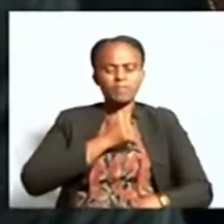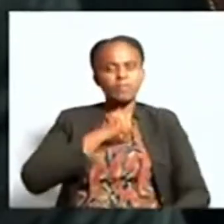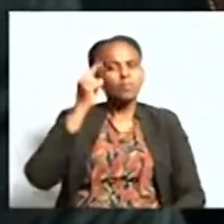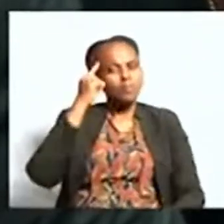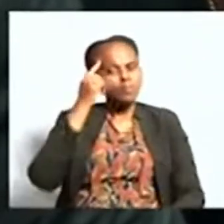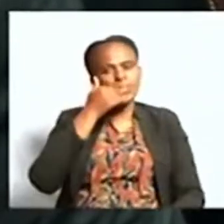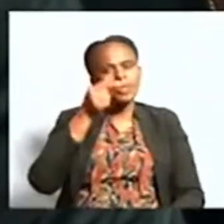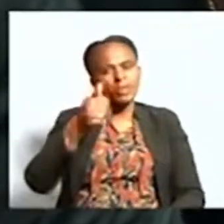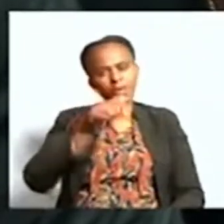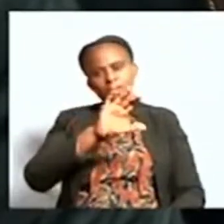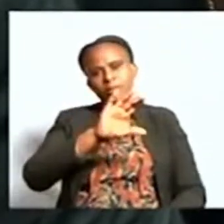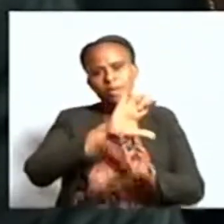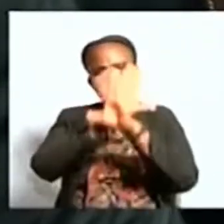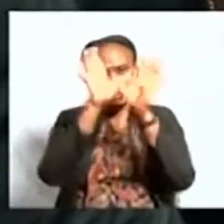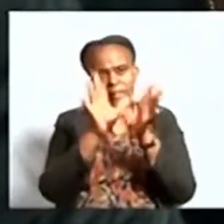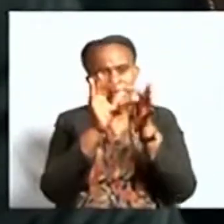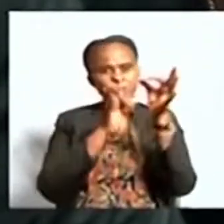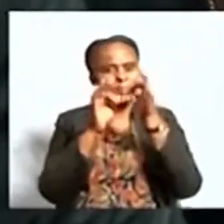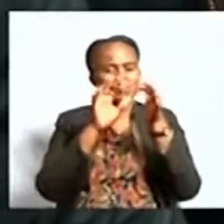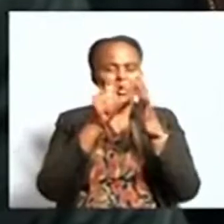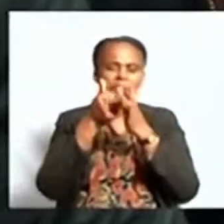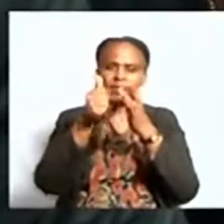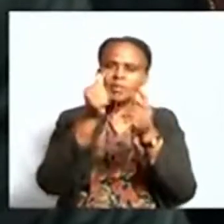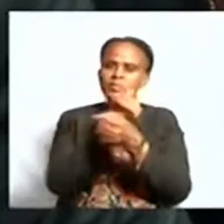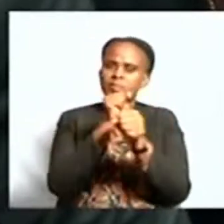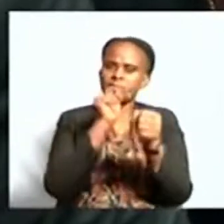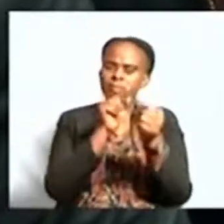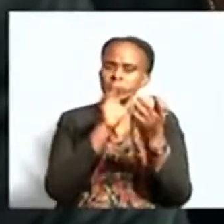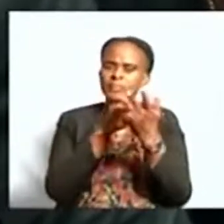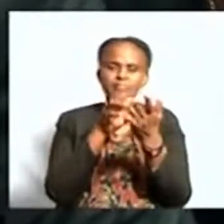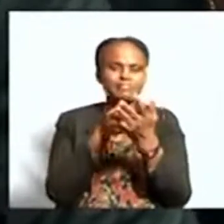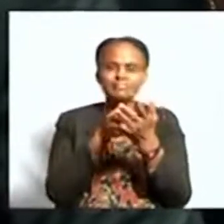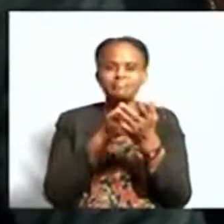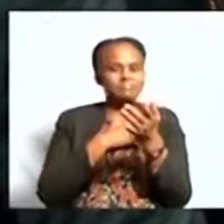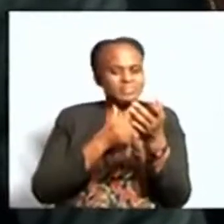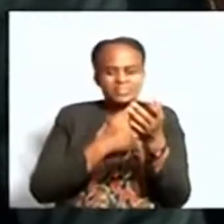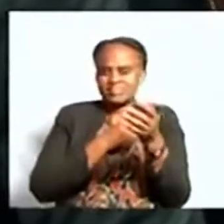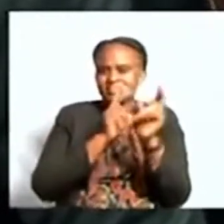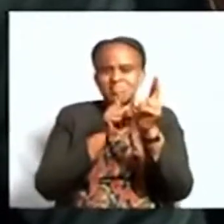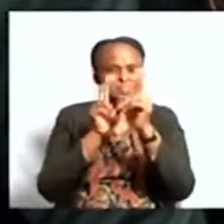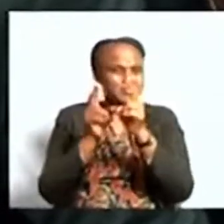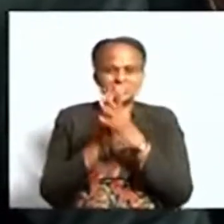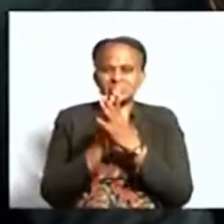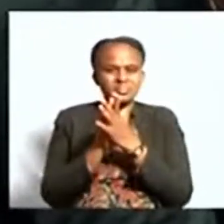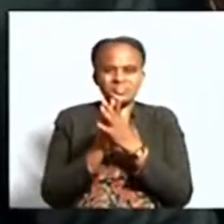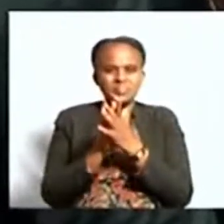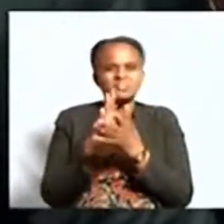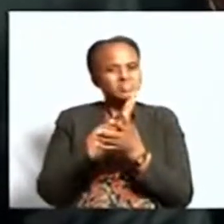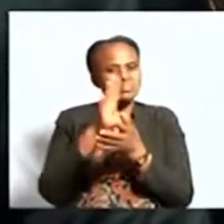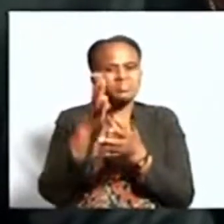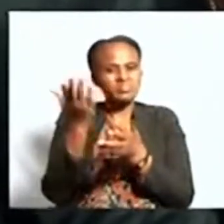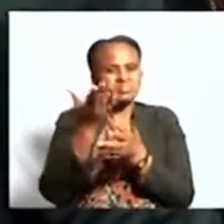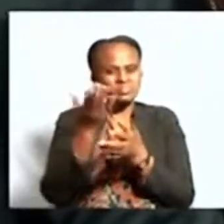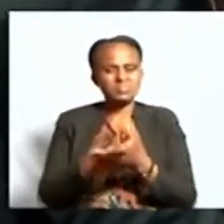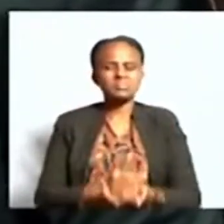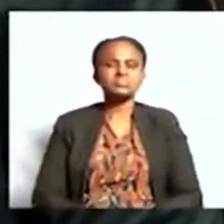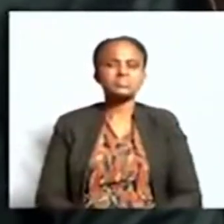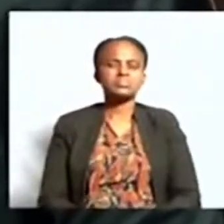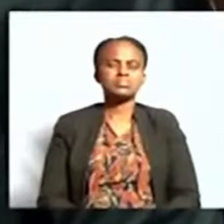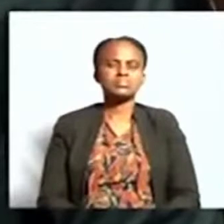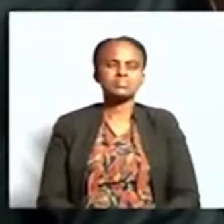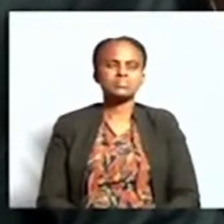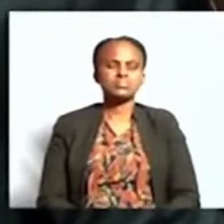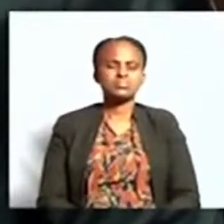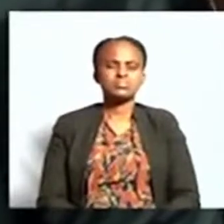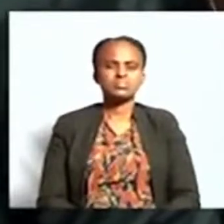let them come out clear on how they are handling these matters. Otherwise, I think the responses are below par. Honorable